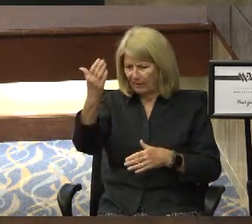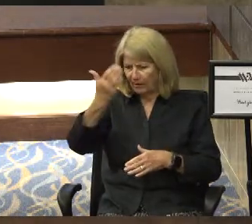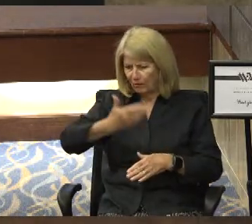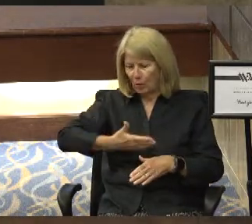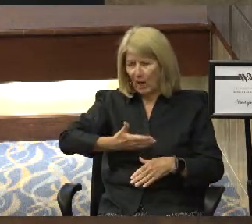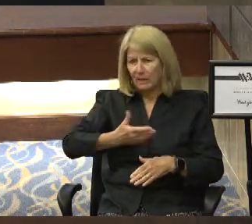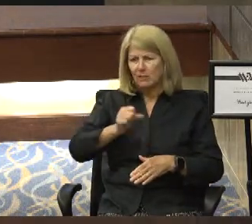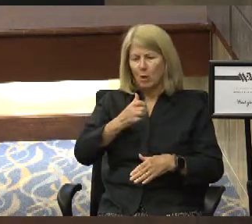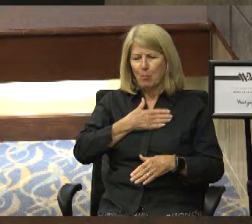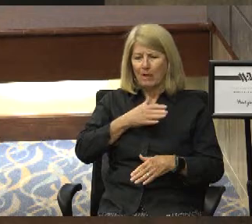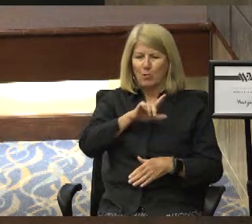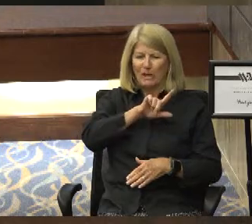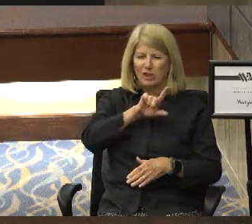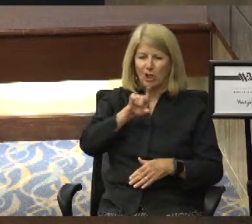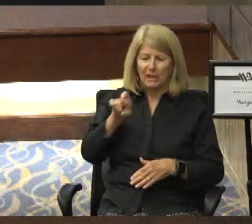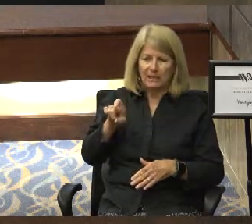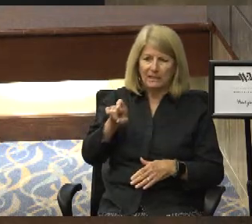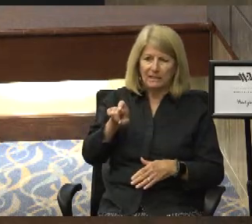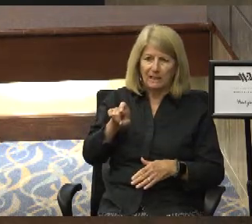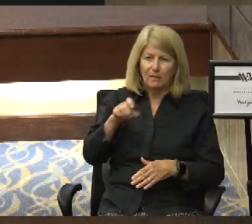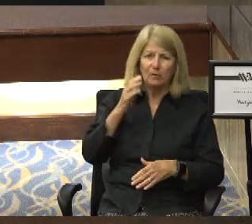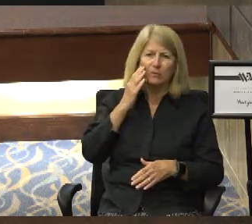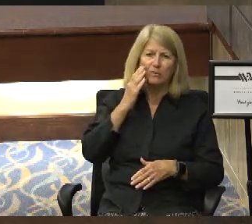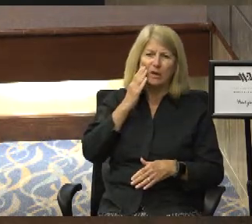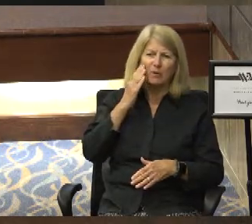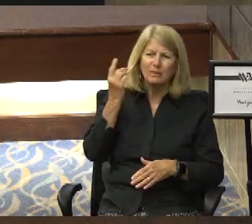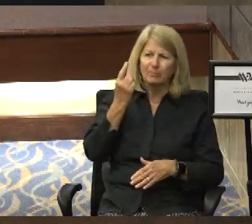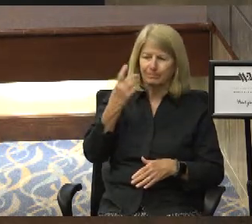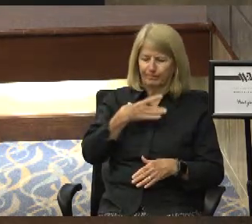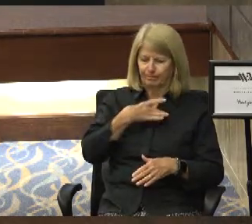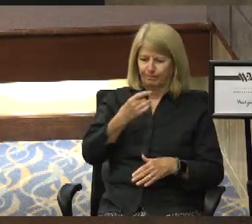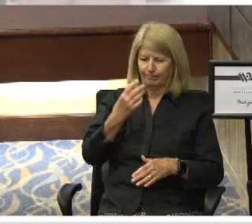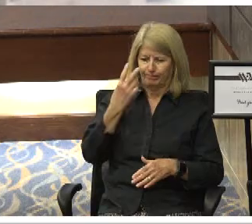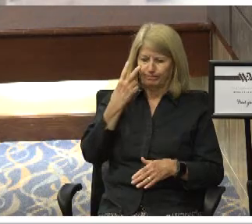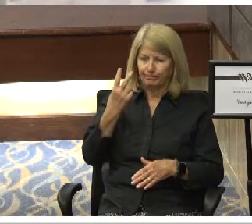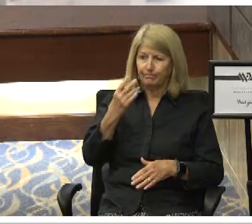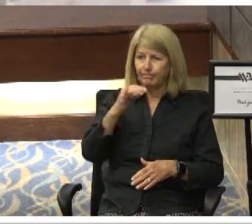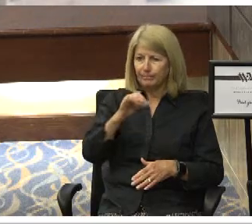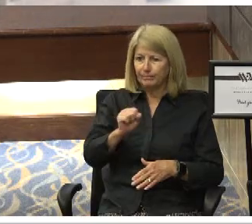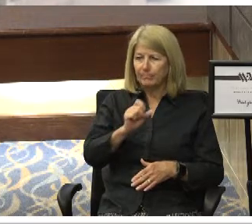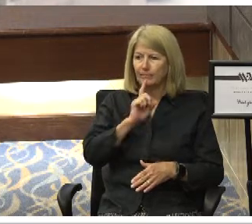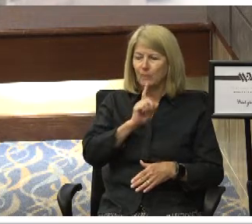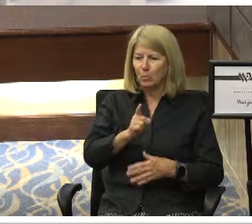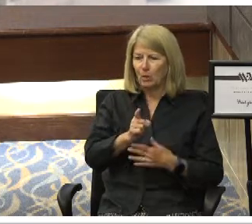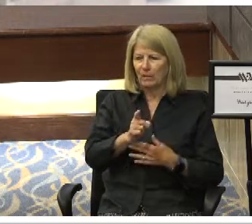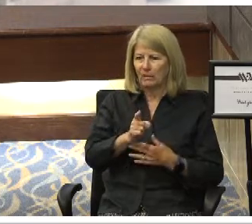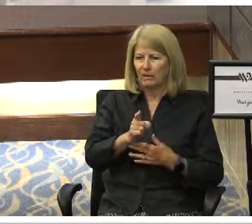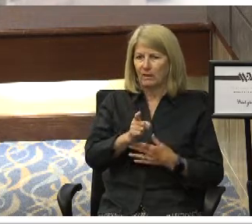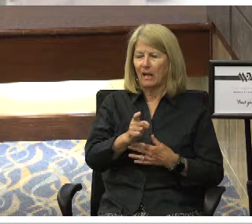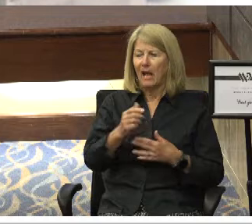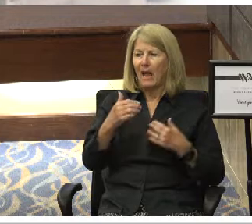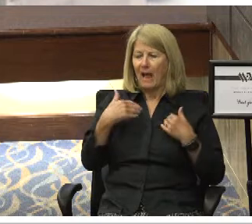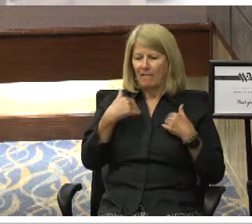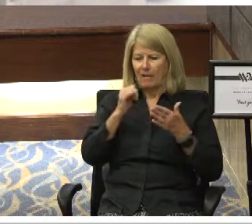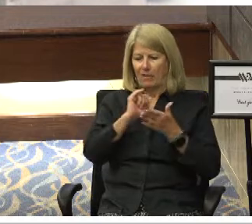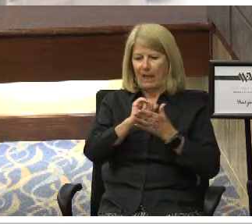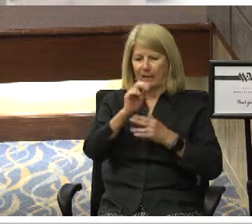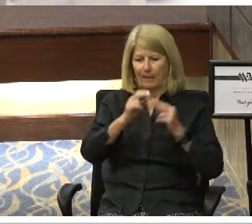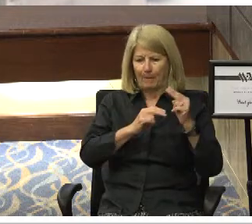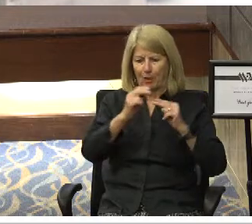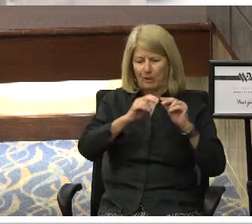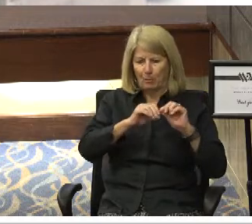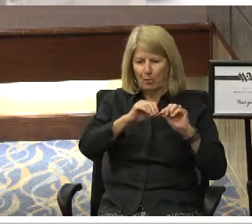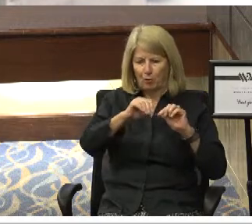And so my question is, something that I'd like to see is really have that building moved